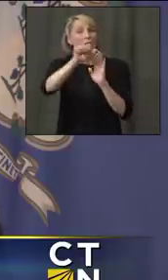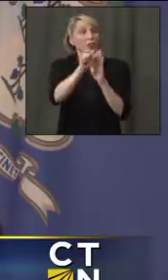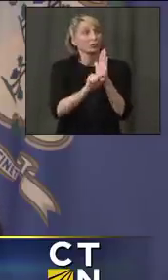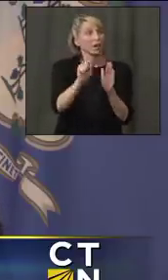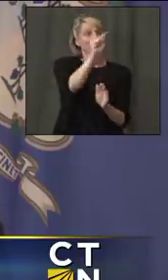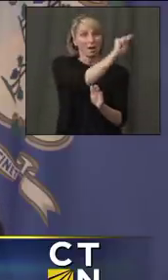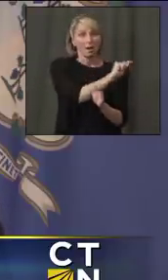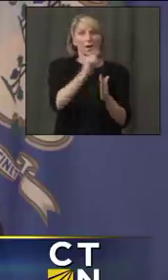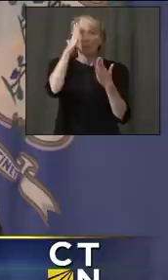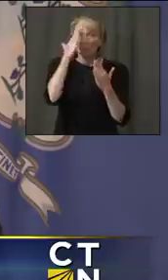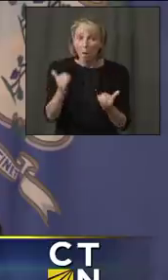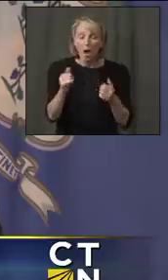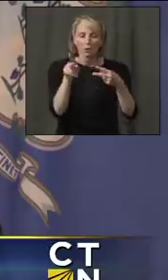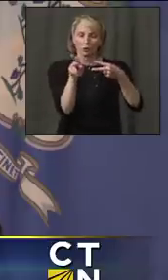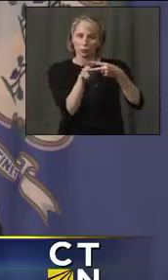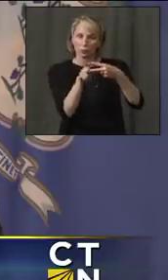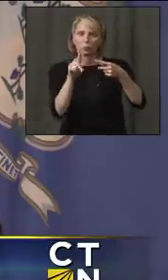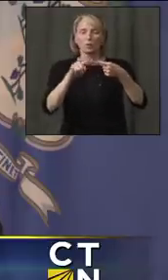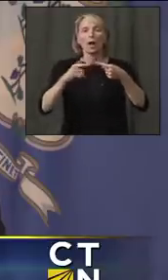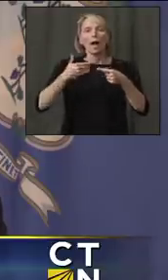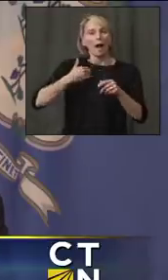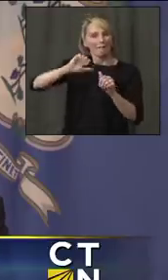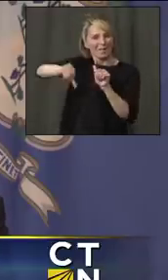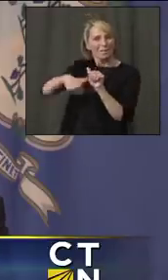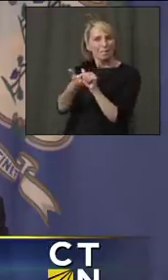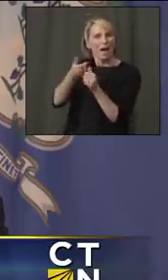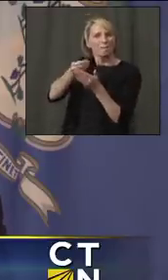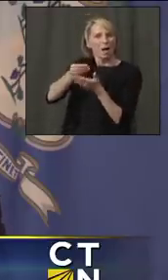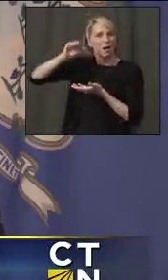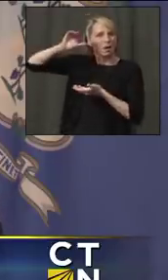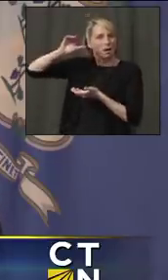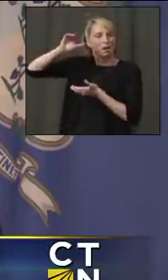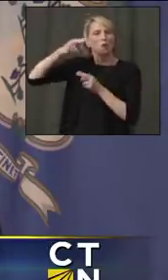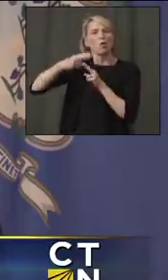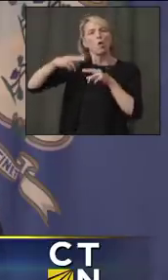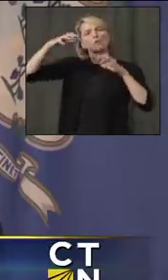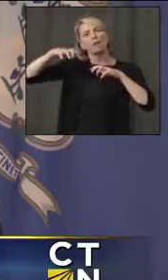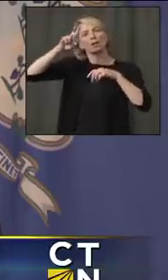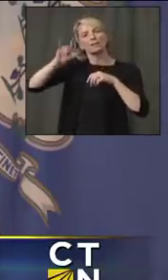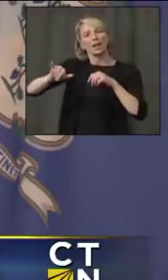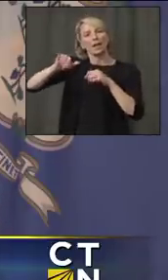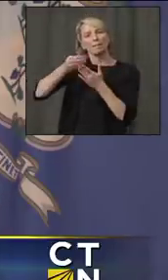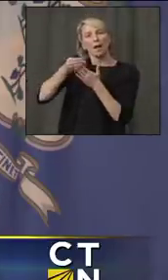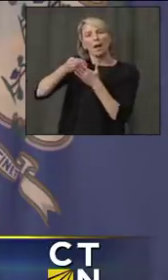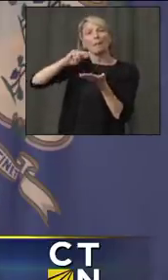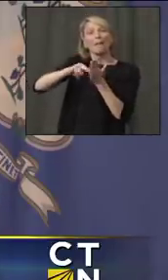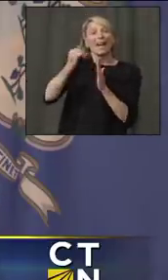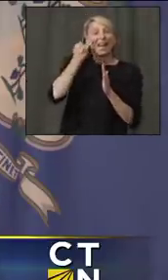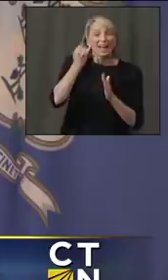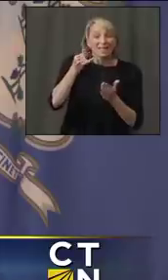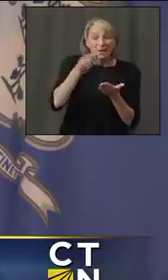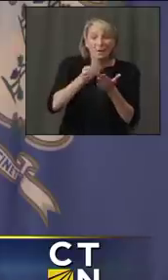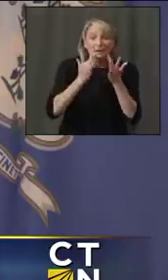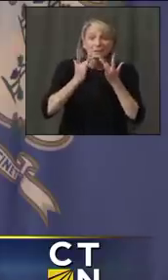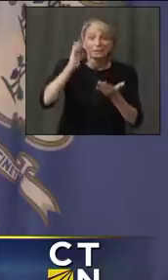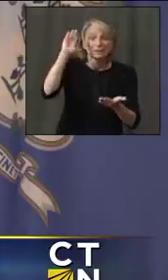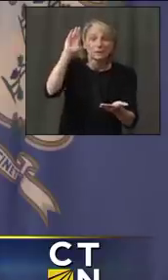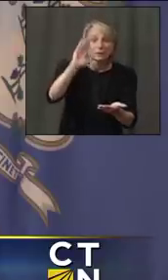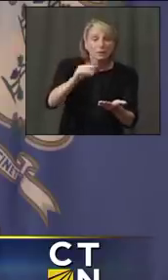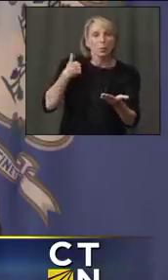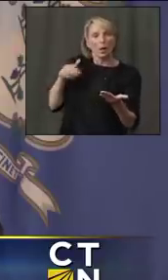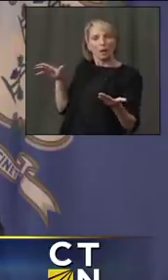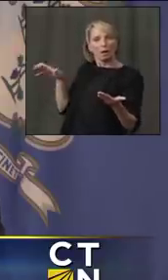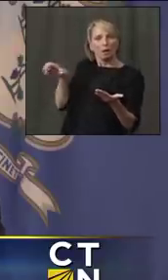lot of other big pieces of our economy. If Congress comes back in July, which is what the Vice President